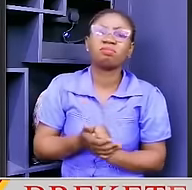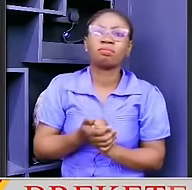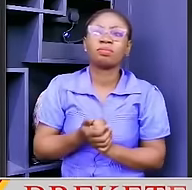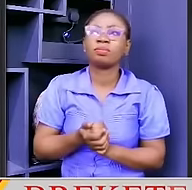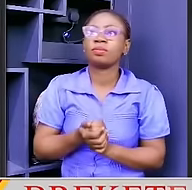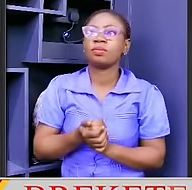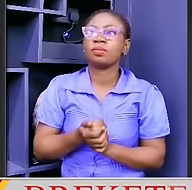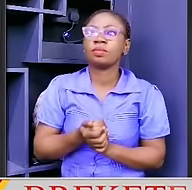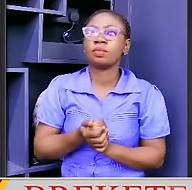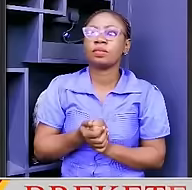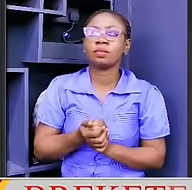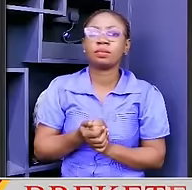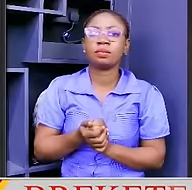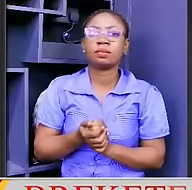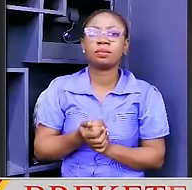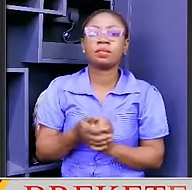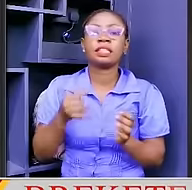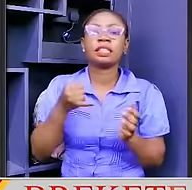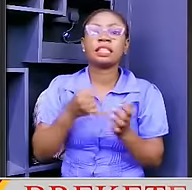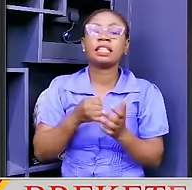It is an outright denial.